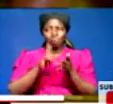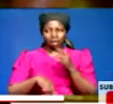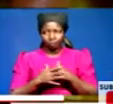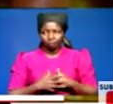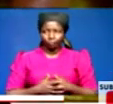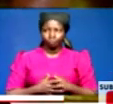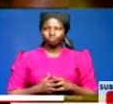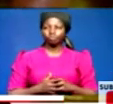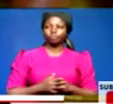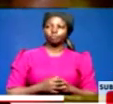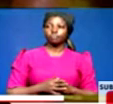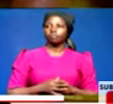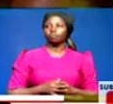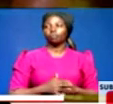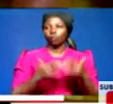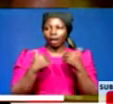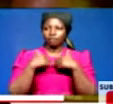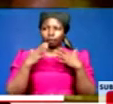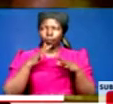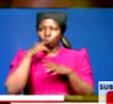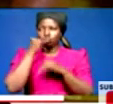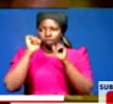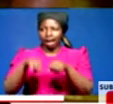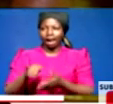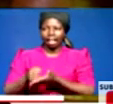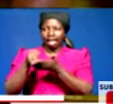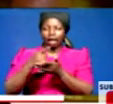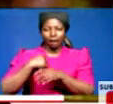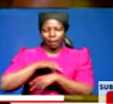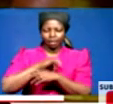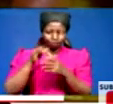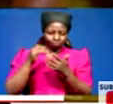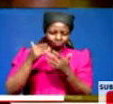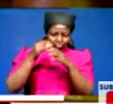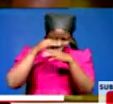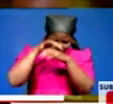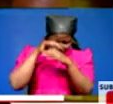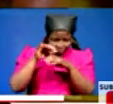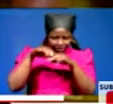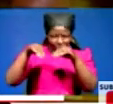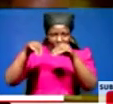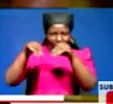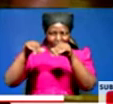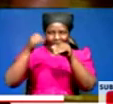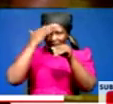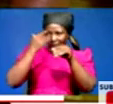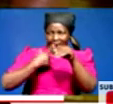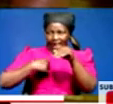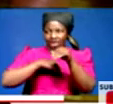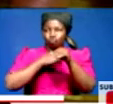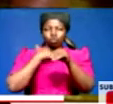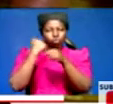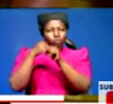have people who are able to help us test the soil. Testing this soil is because we want to make sure that the